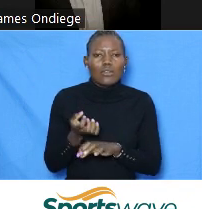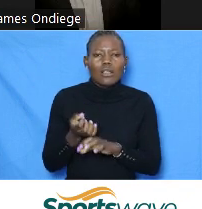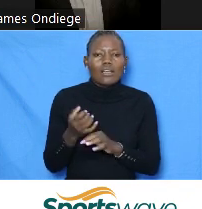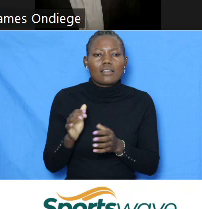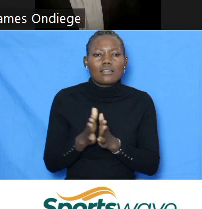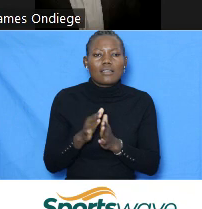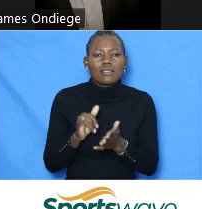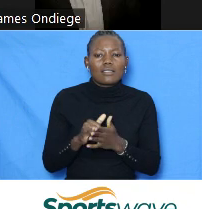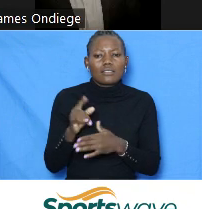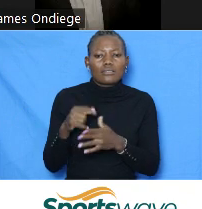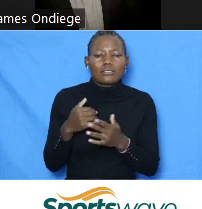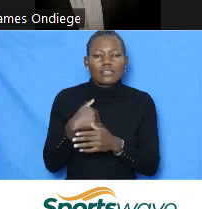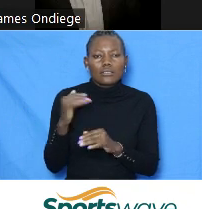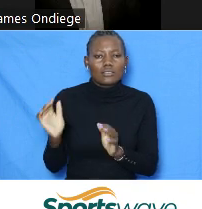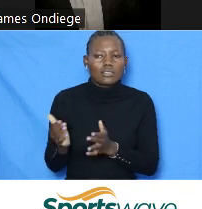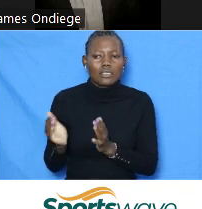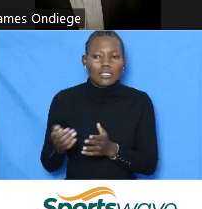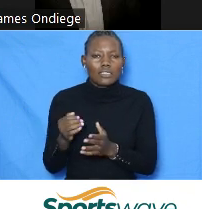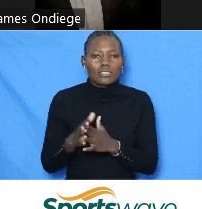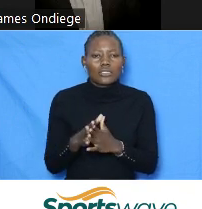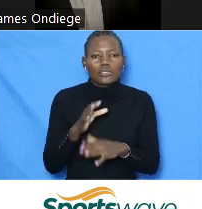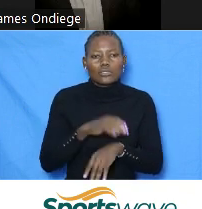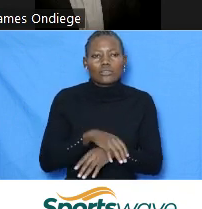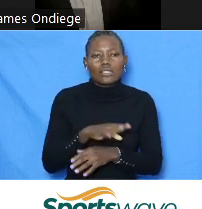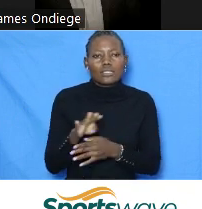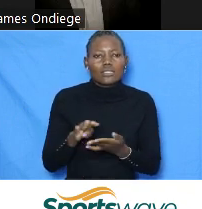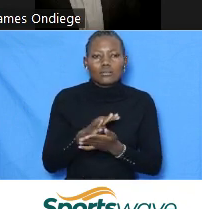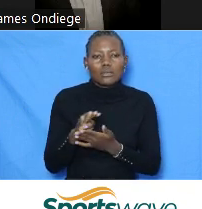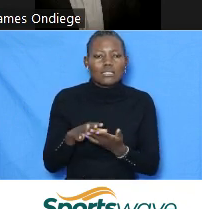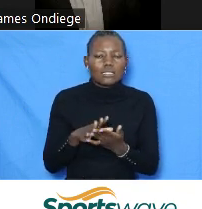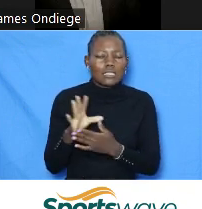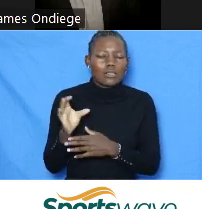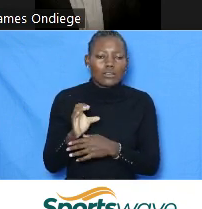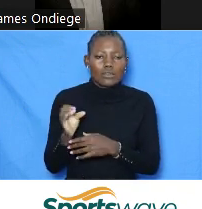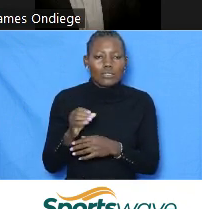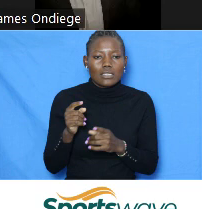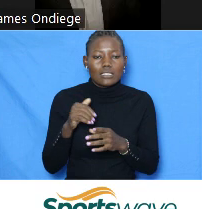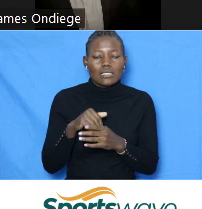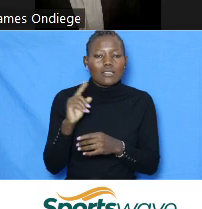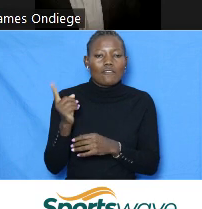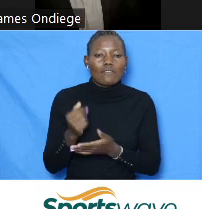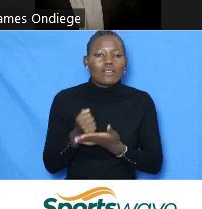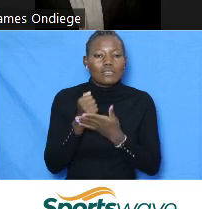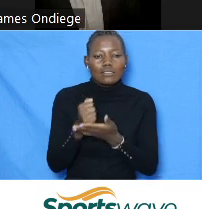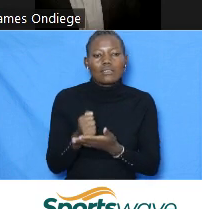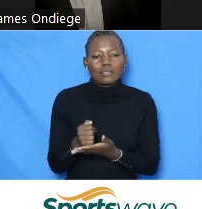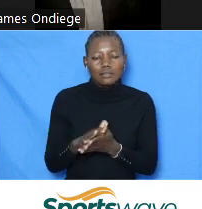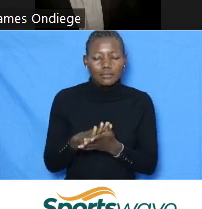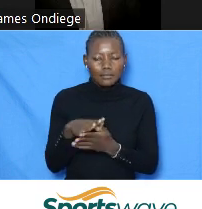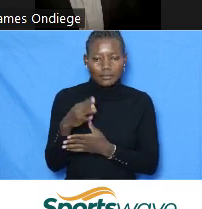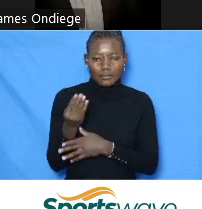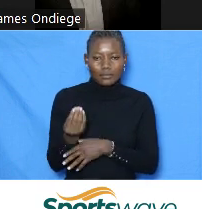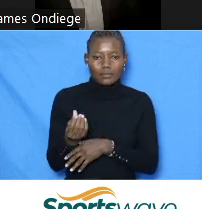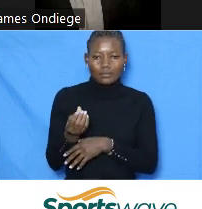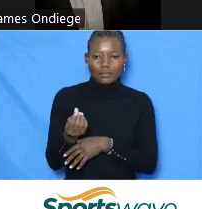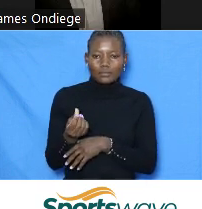was mentioning as encouraging you to take these basic courses in first aid. In terms of soft tissue